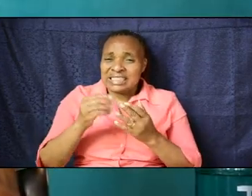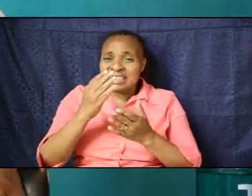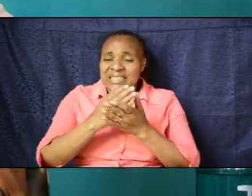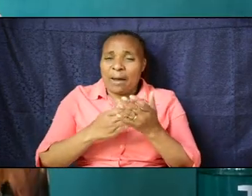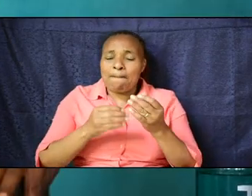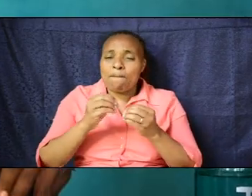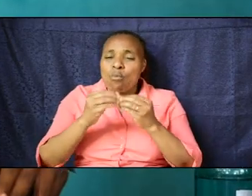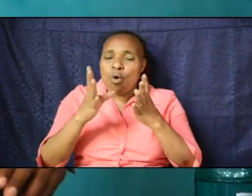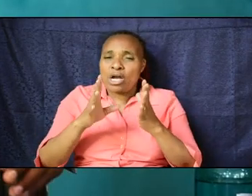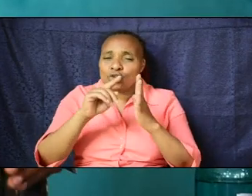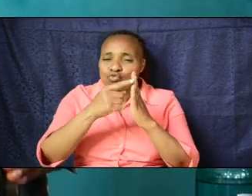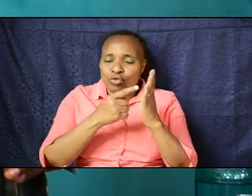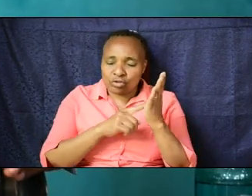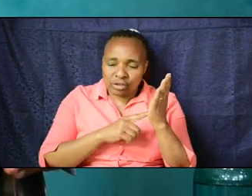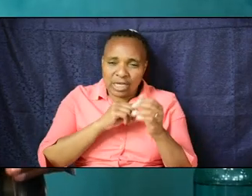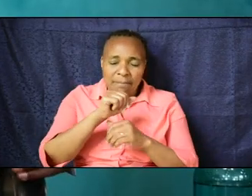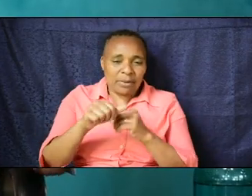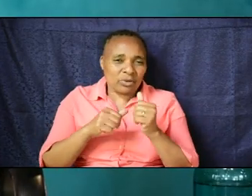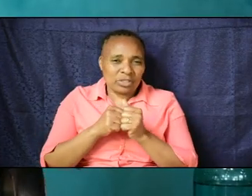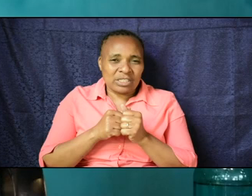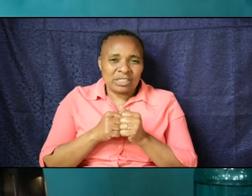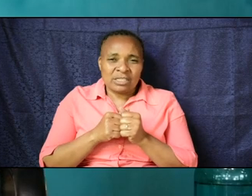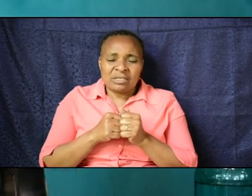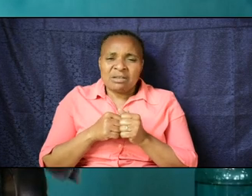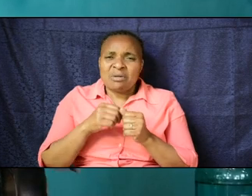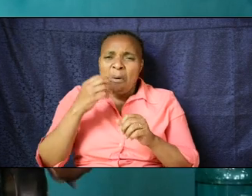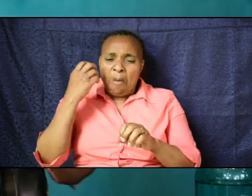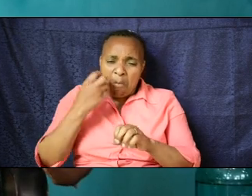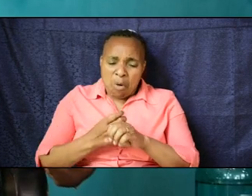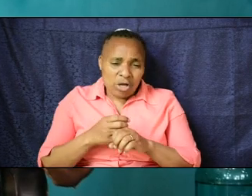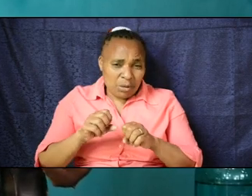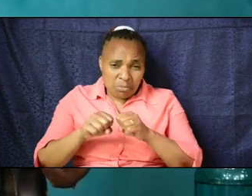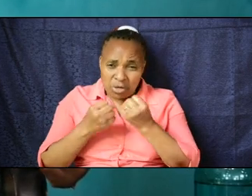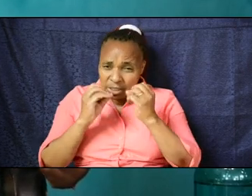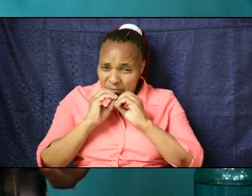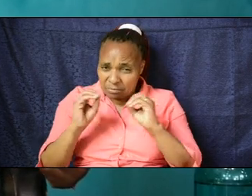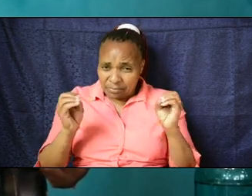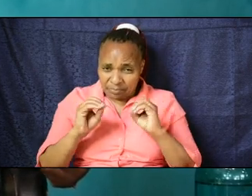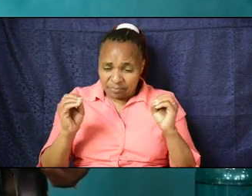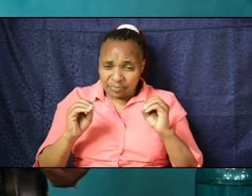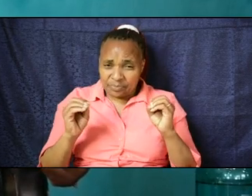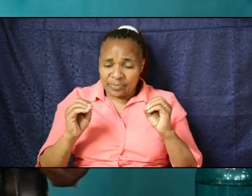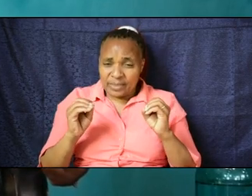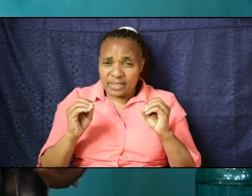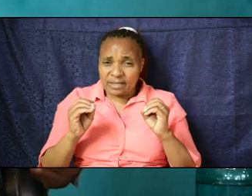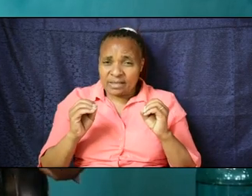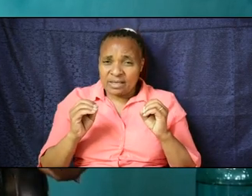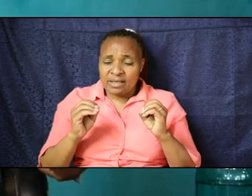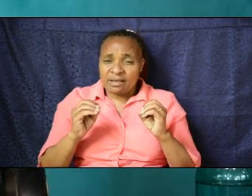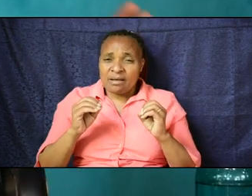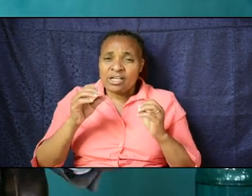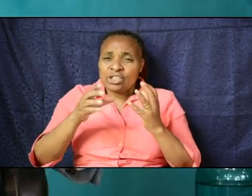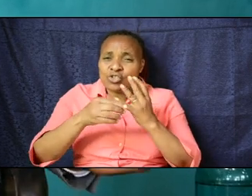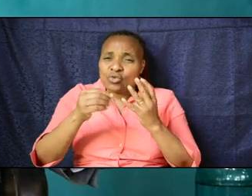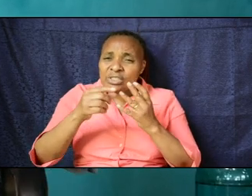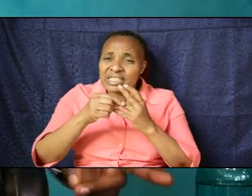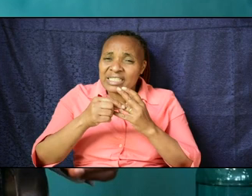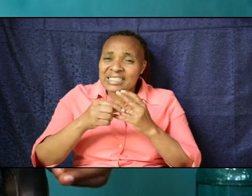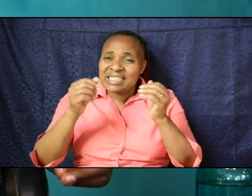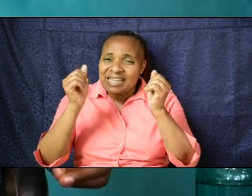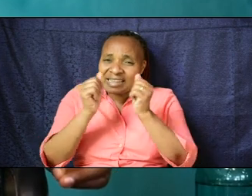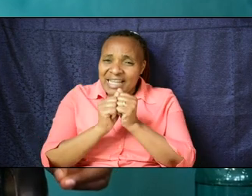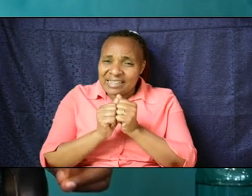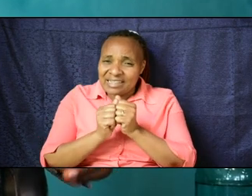more instructions about it. They were not supposed, their bones were not supposed to be broken. And then they were supposed to be chosen on the 10th day